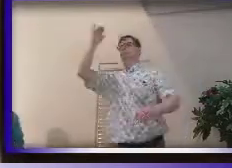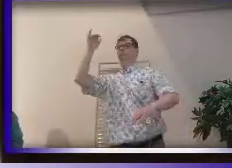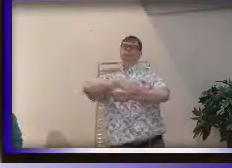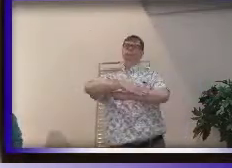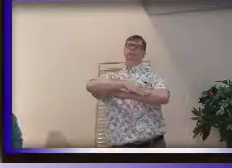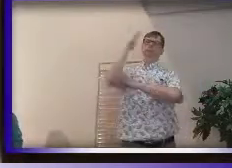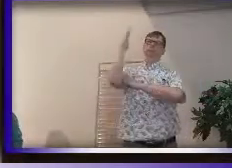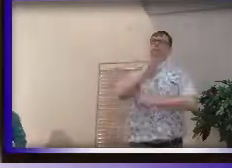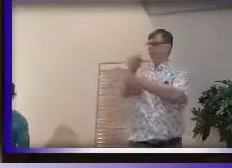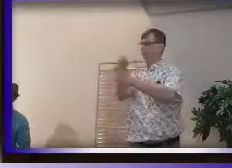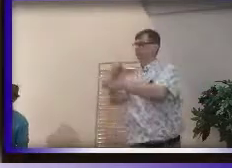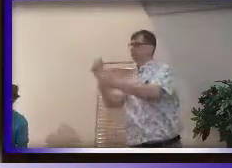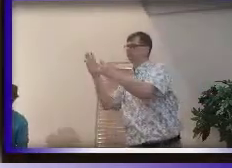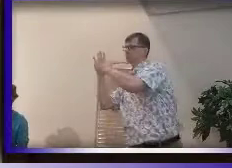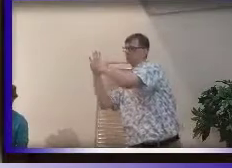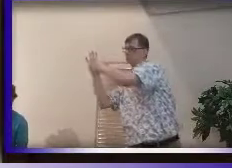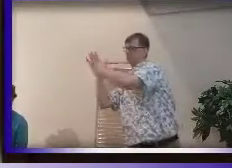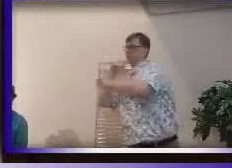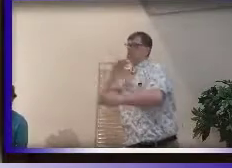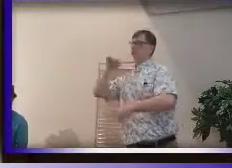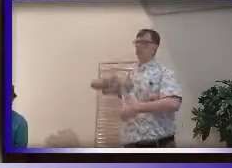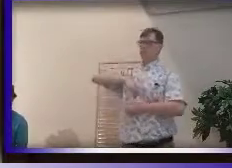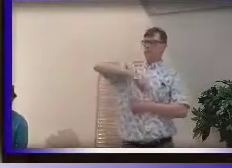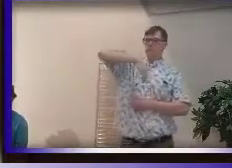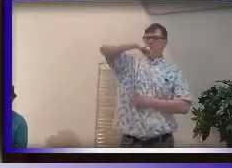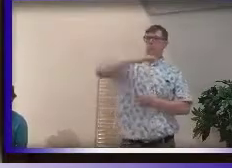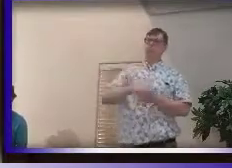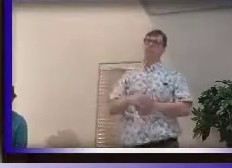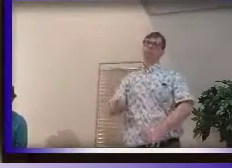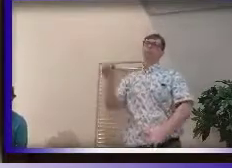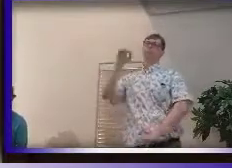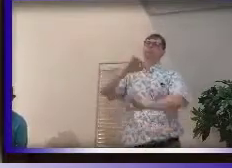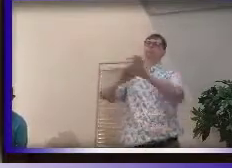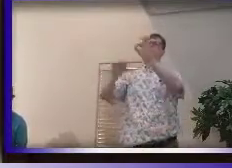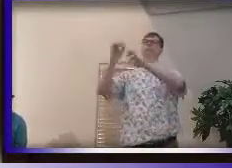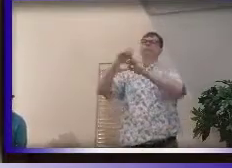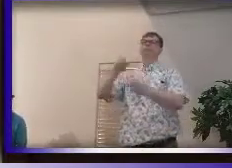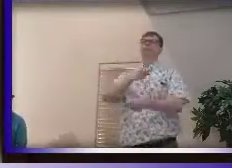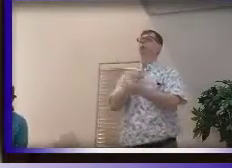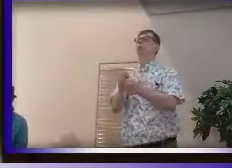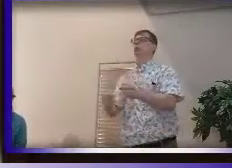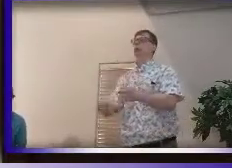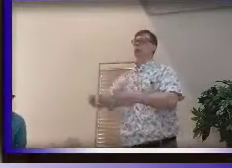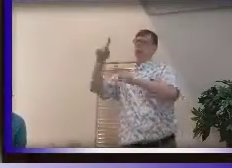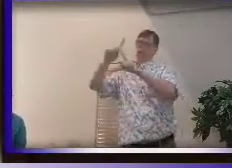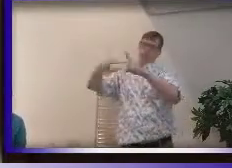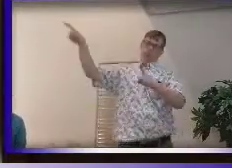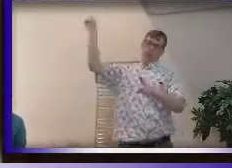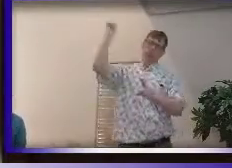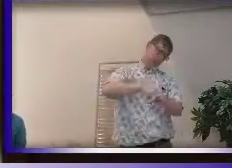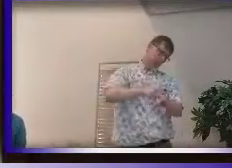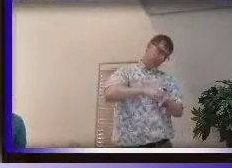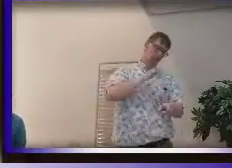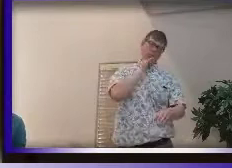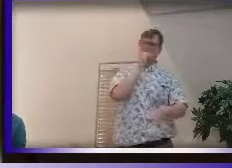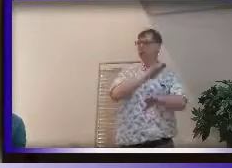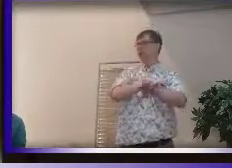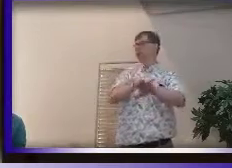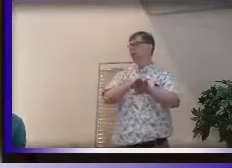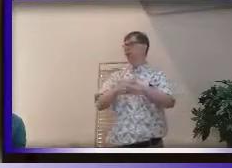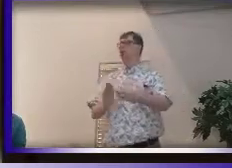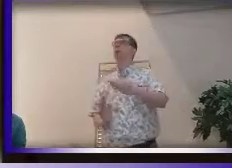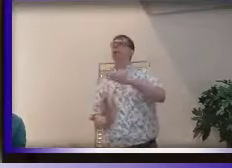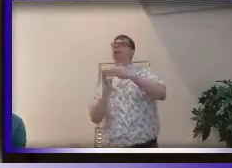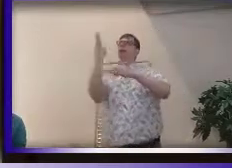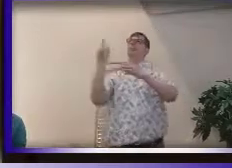it, and the magic of the pulpit is working right now, which is that I am always healthy when I'm up here. That's why I like being up here so